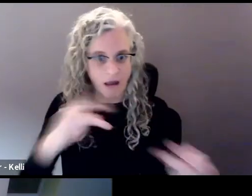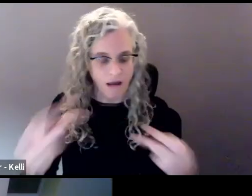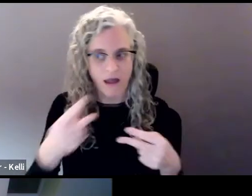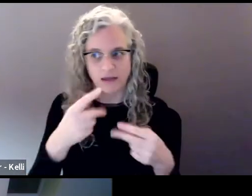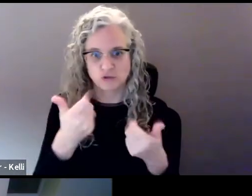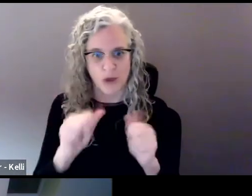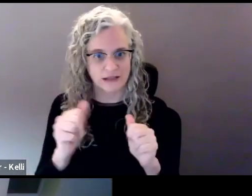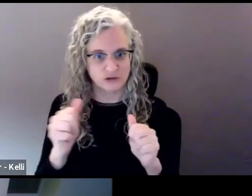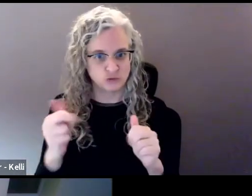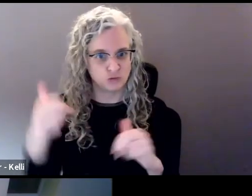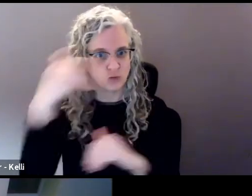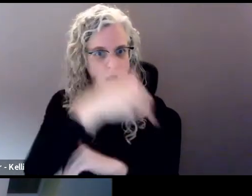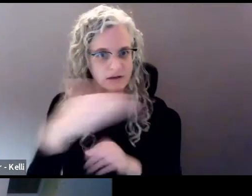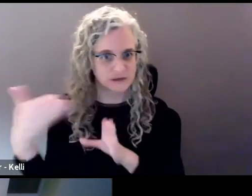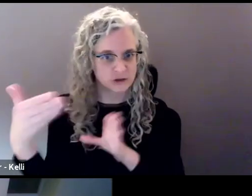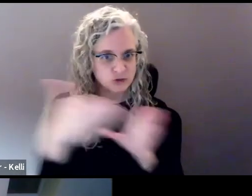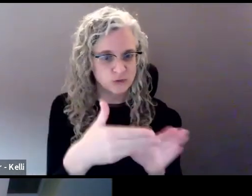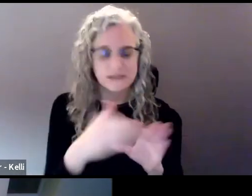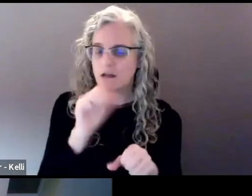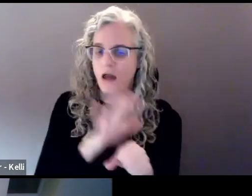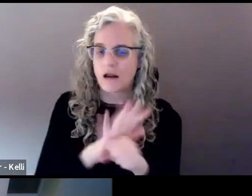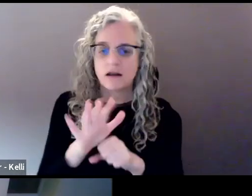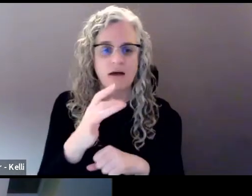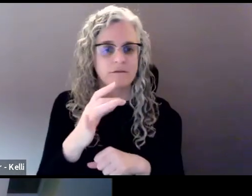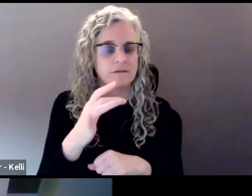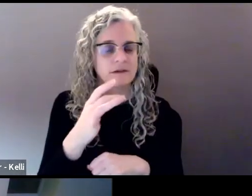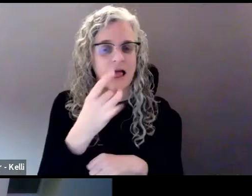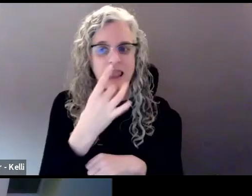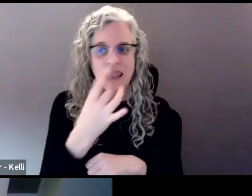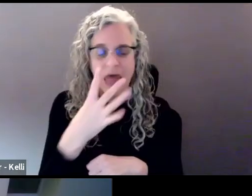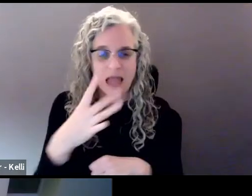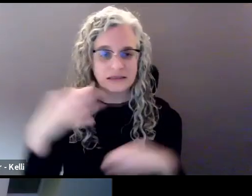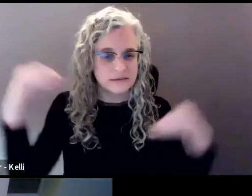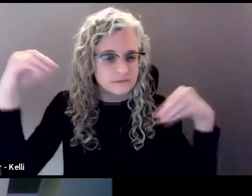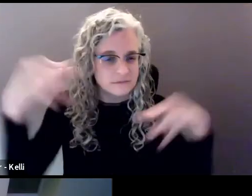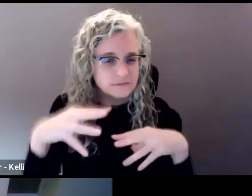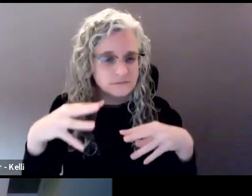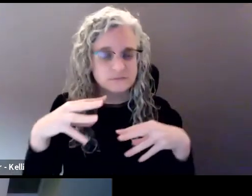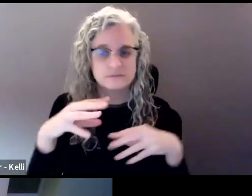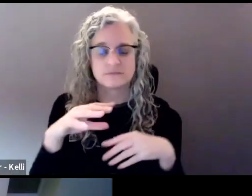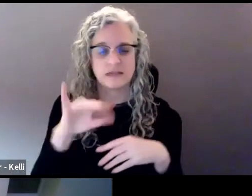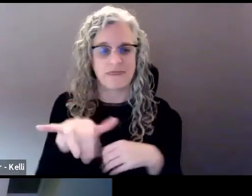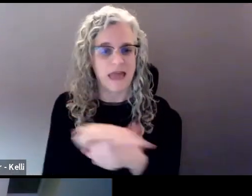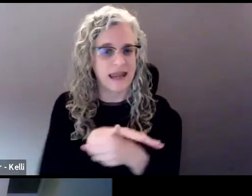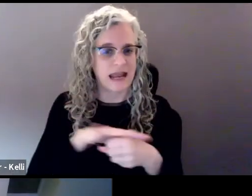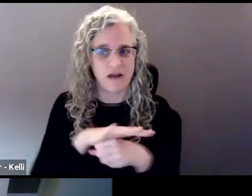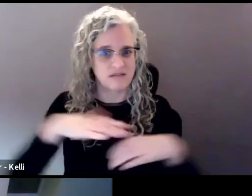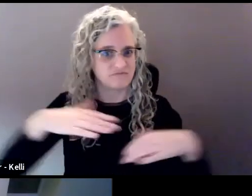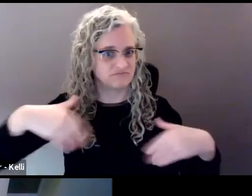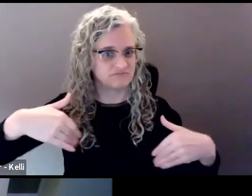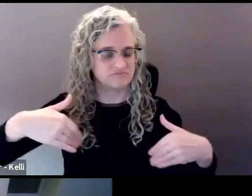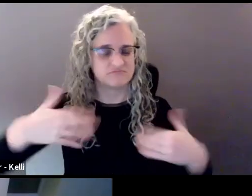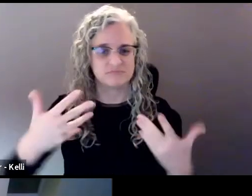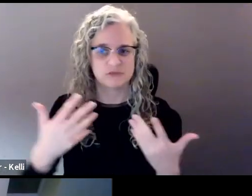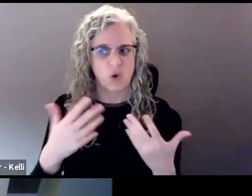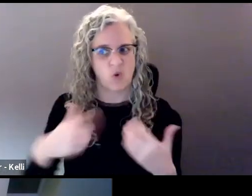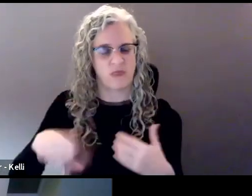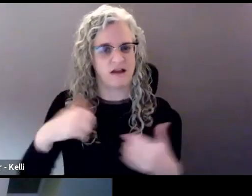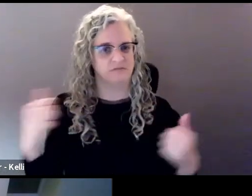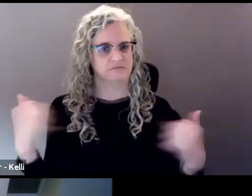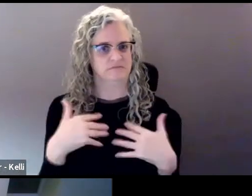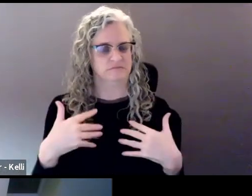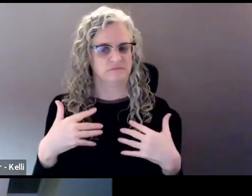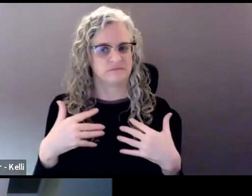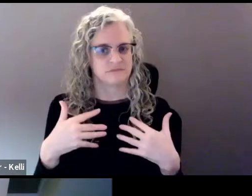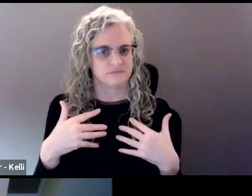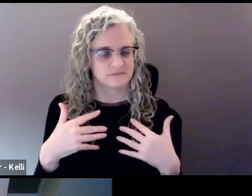traffic signals, lighting, and sidewalks near the bus stop yet. many